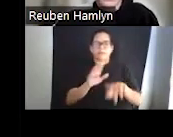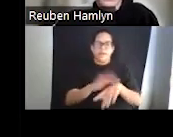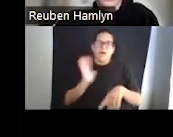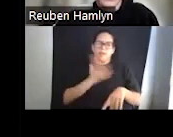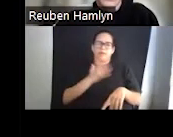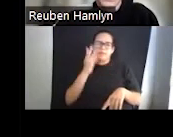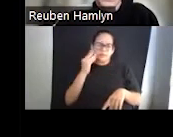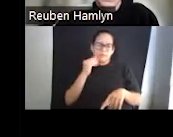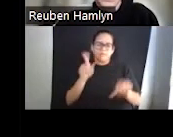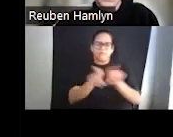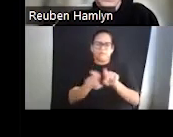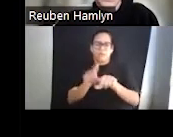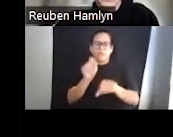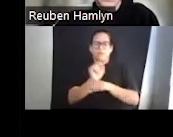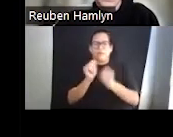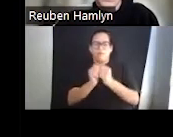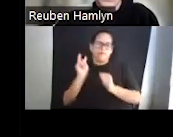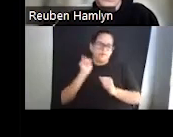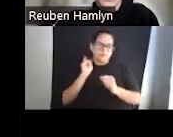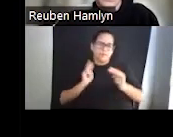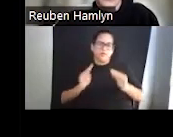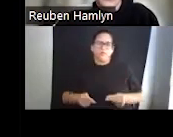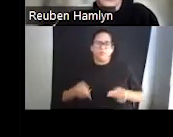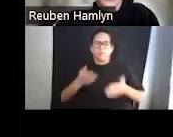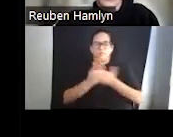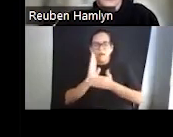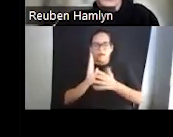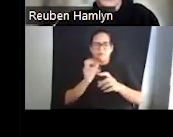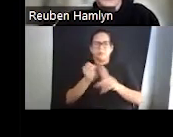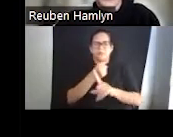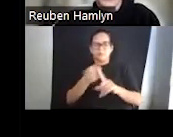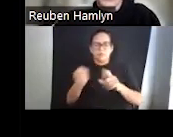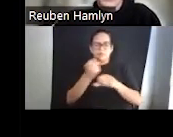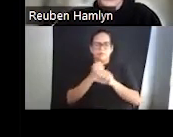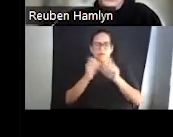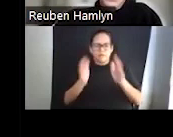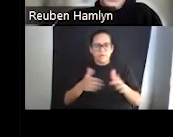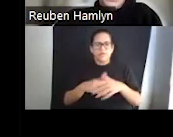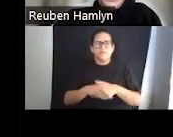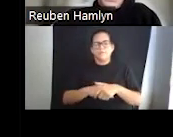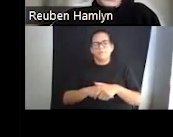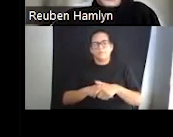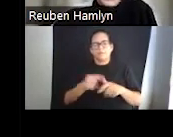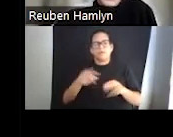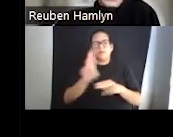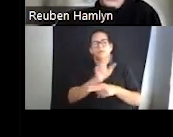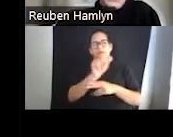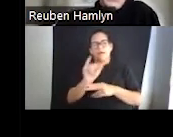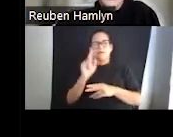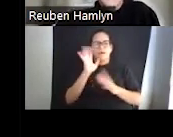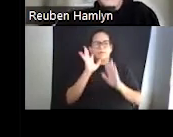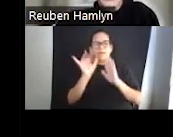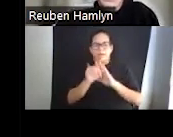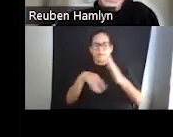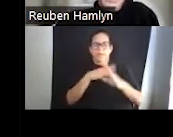as well of working with victims of human rights abuses and survivors. So when we are using AI for identity